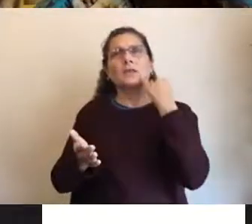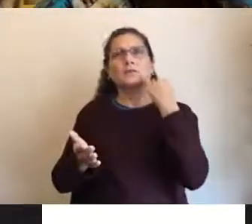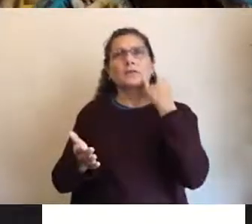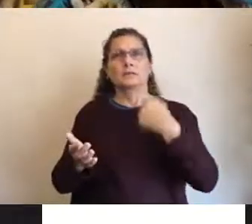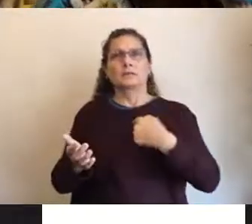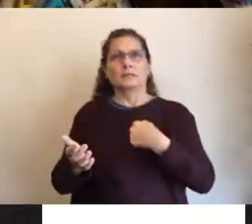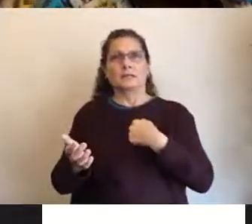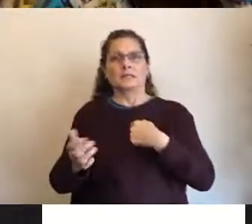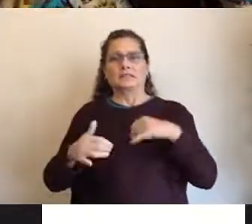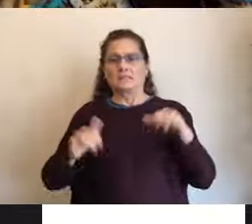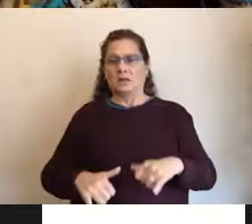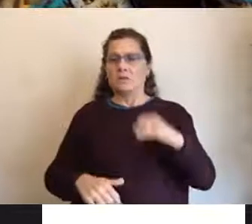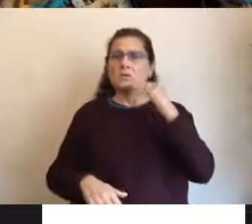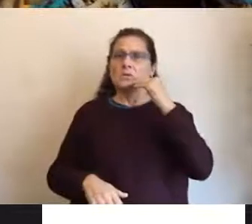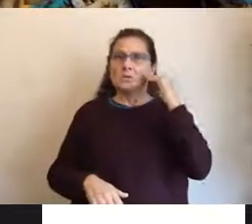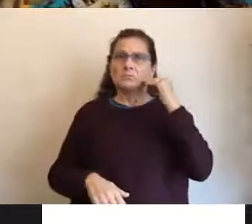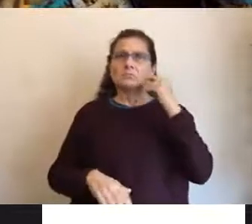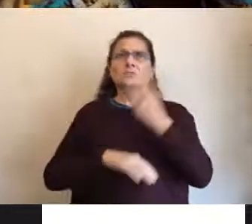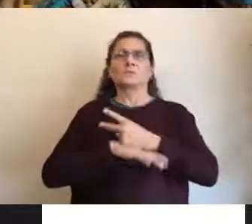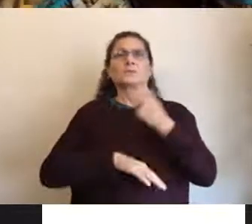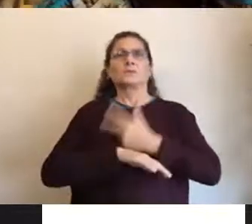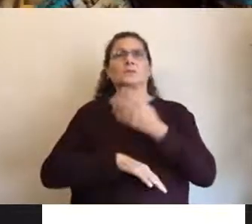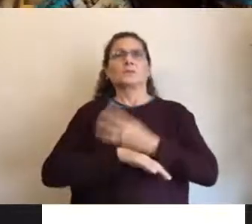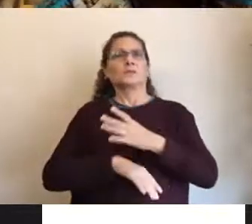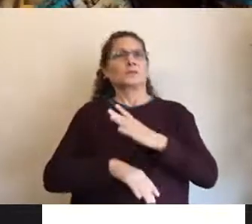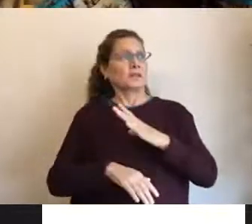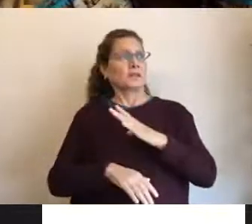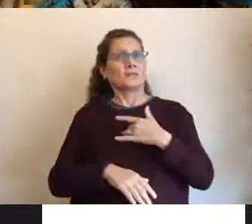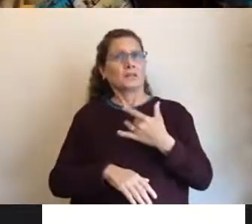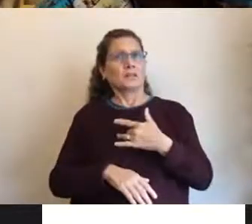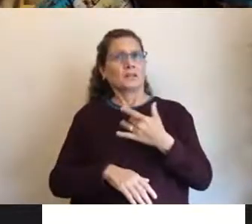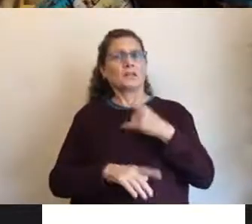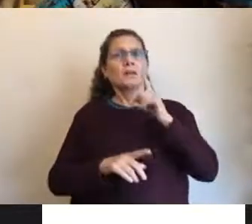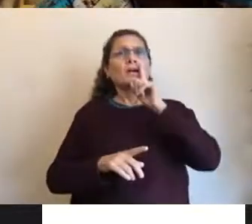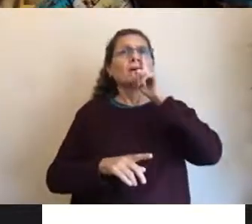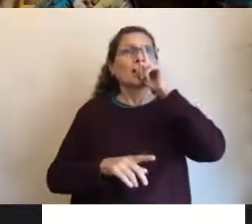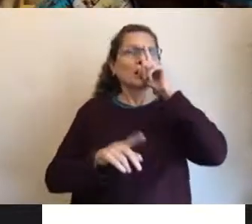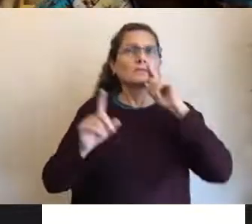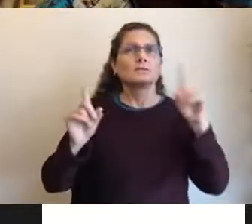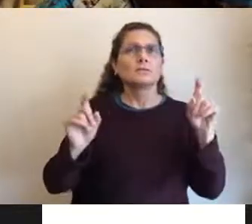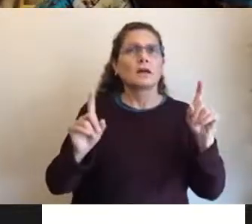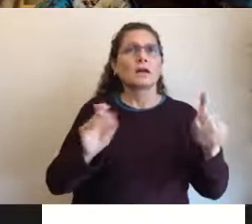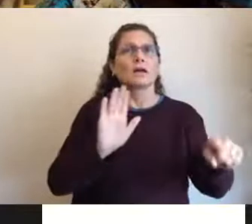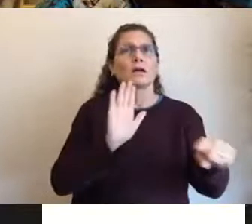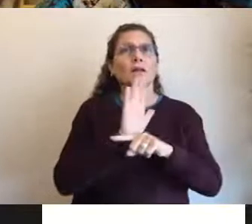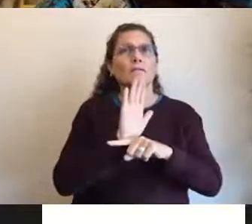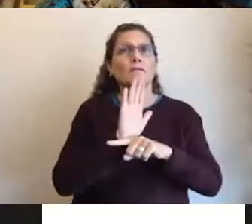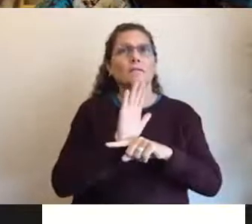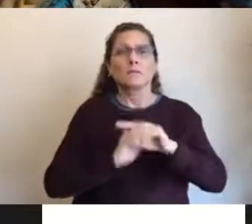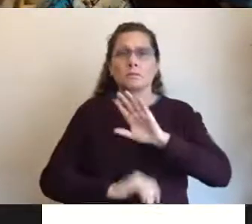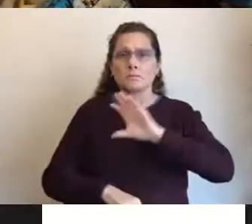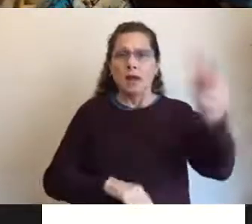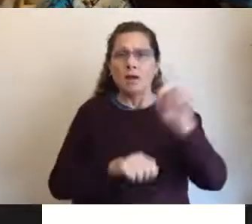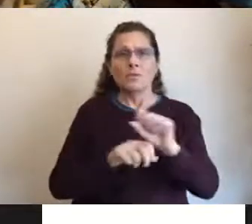14. Fourth, and finally, if you do get tested after a concern for an exposure, what's the best time to get tested? The day after